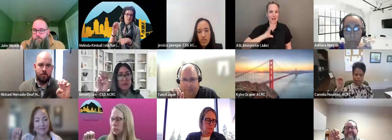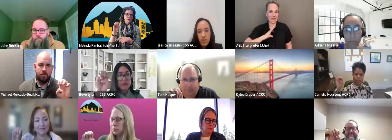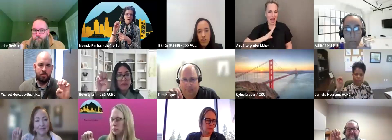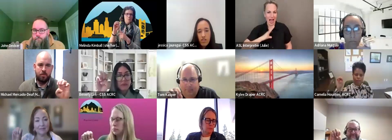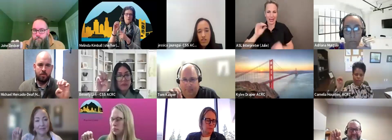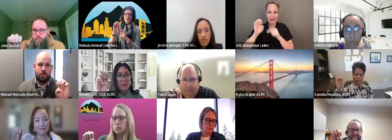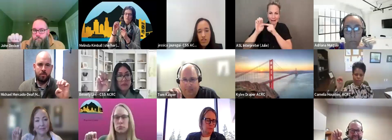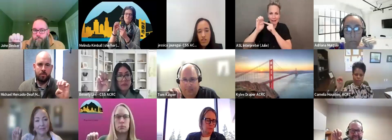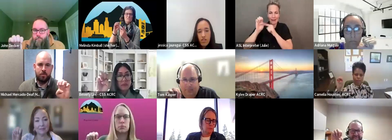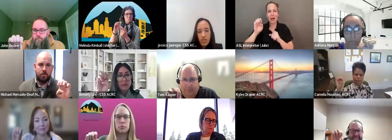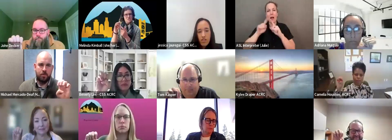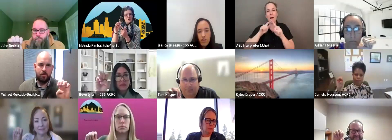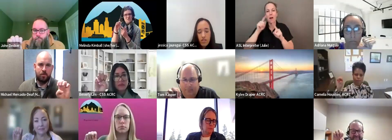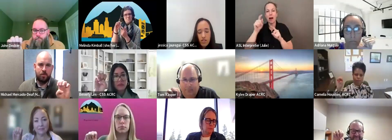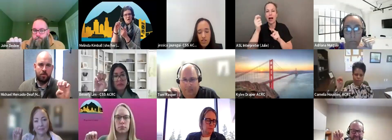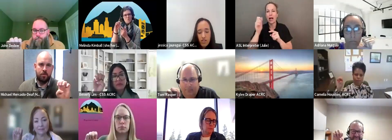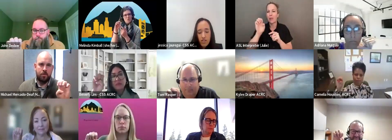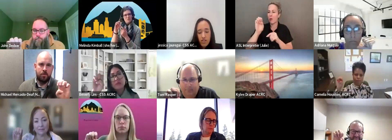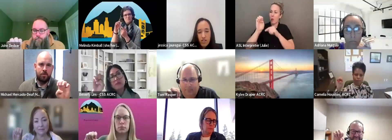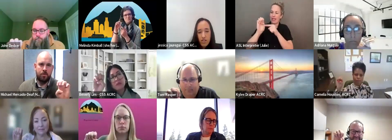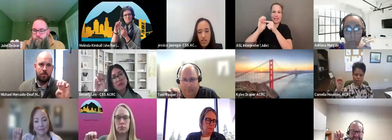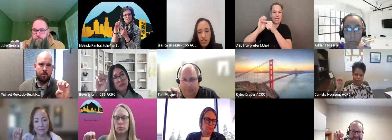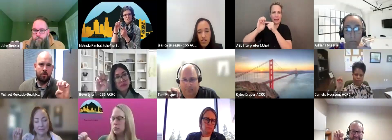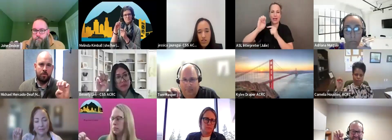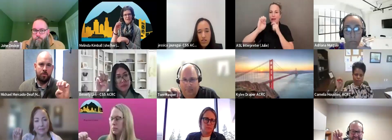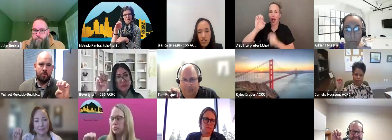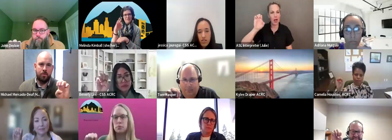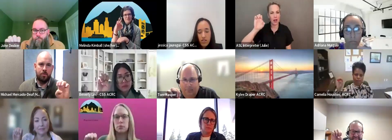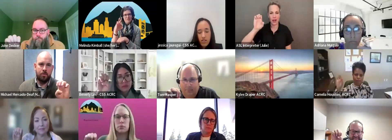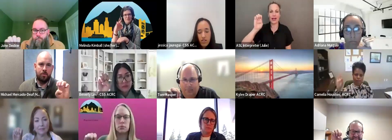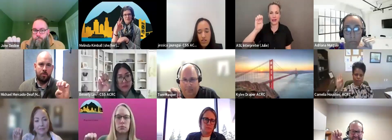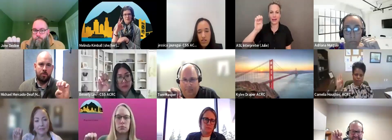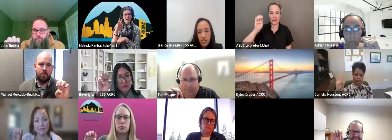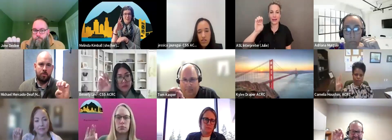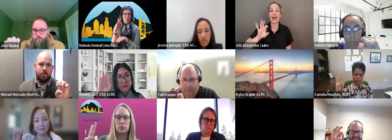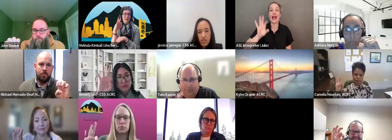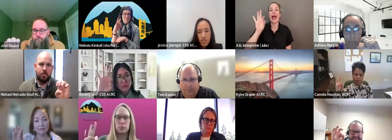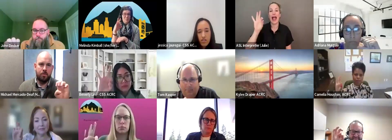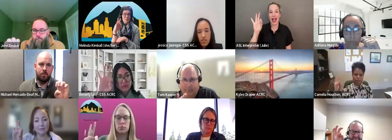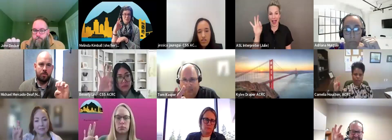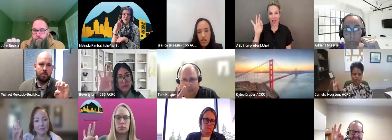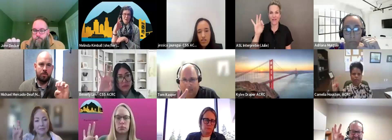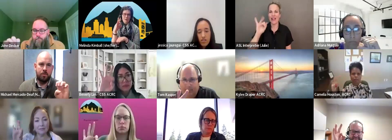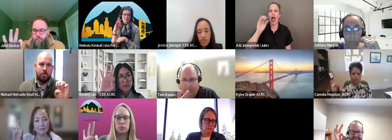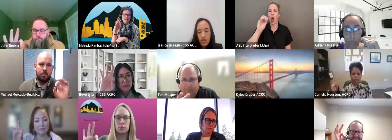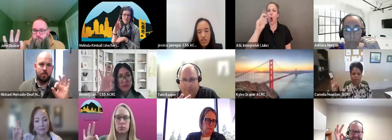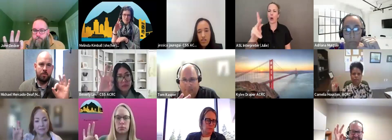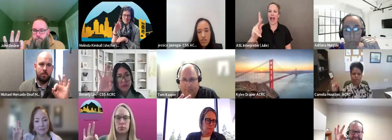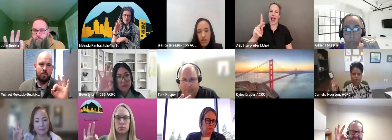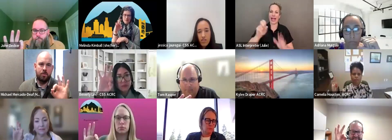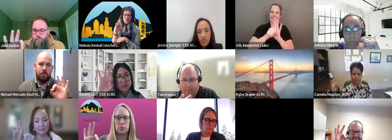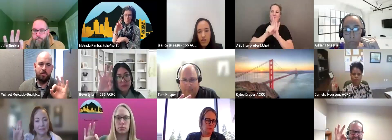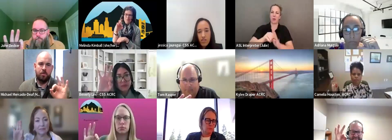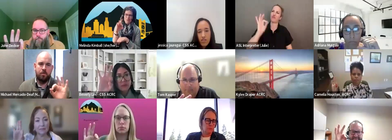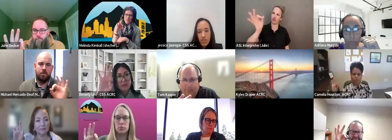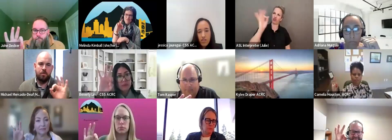gap, but you're going to just rest it on your thumb naturally. F, you're going to make the OK symbol. We all have seen this